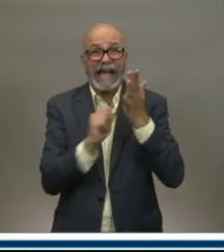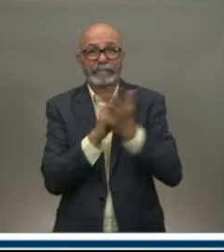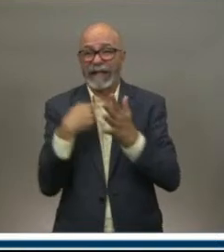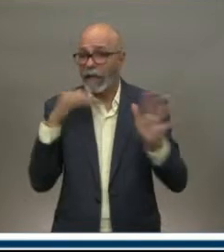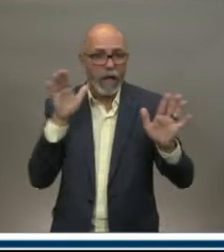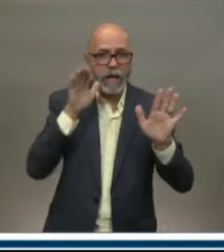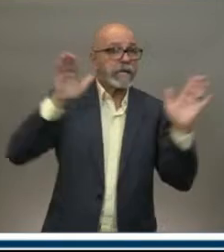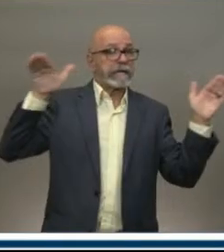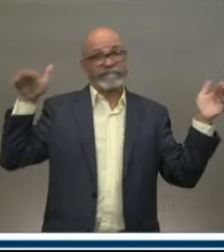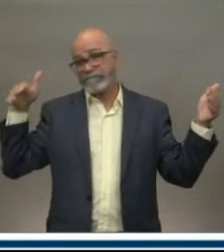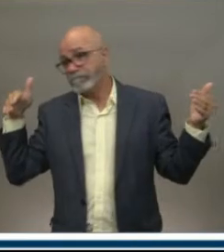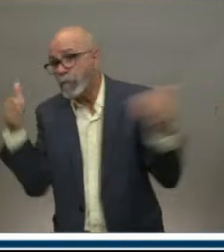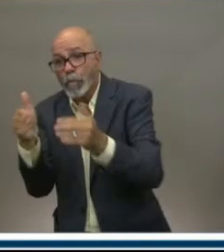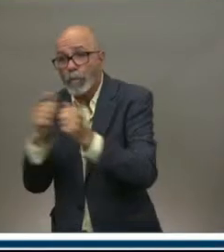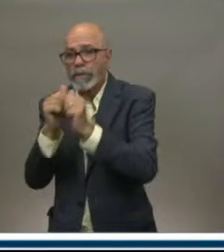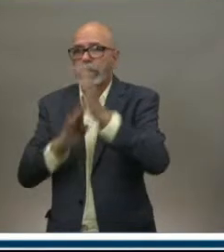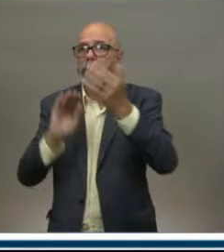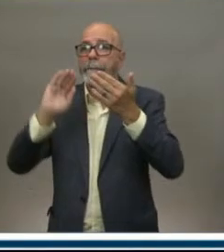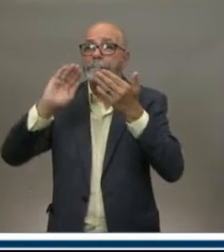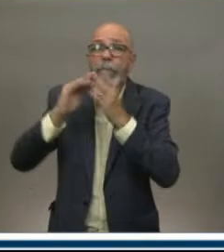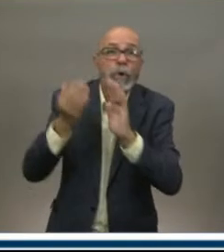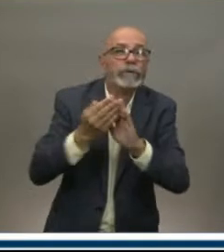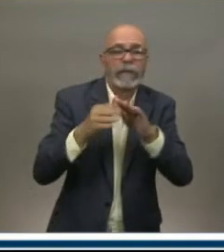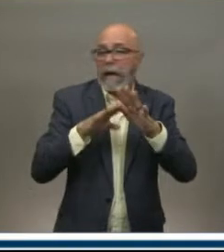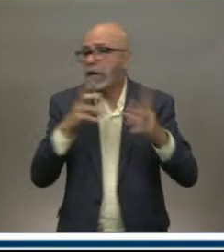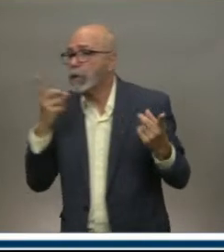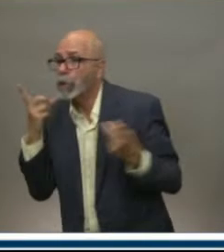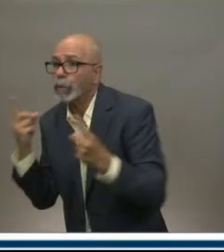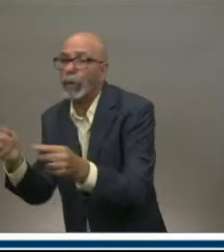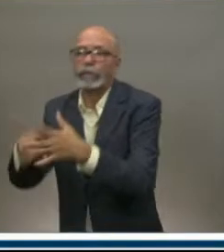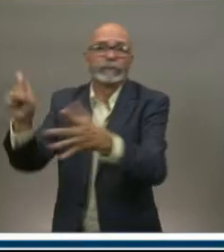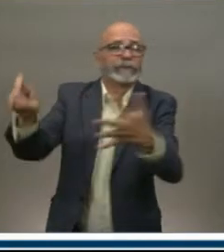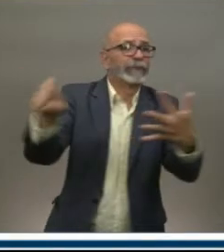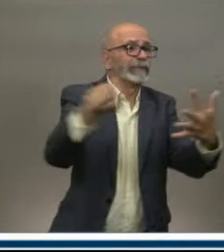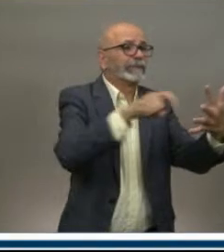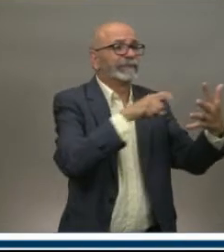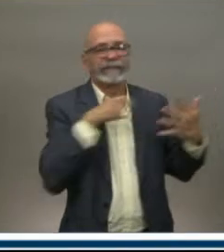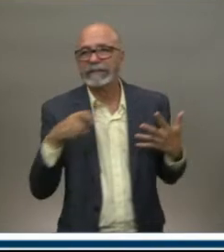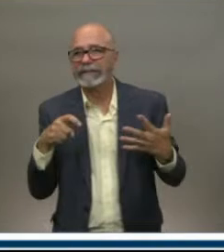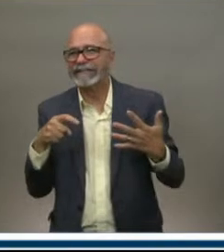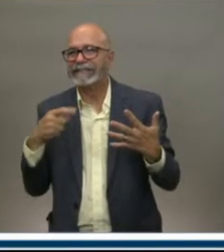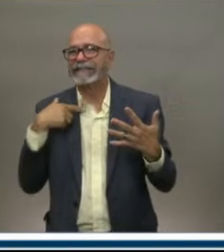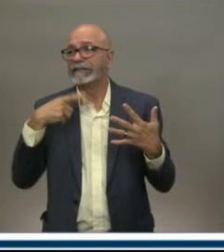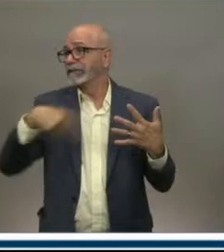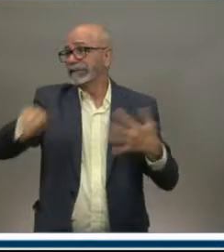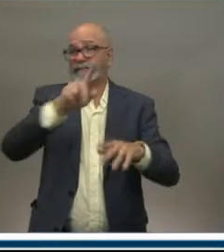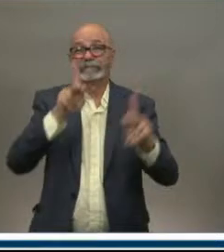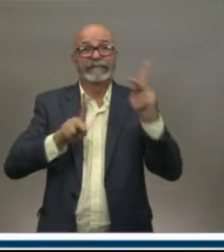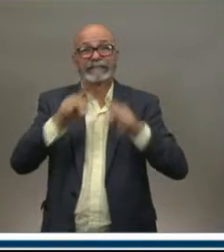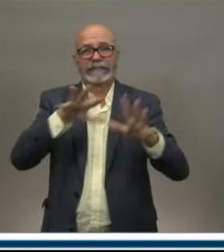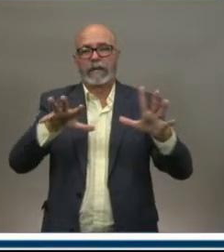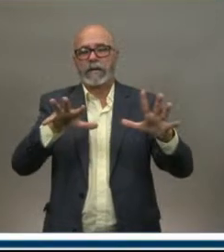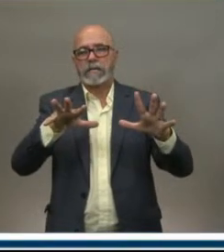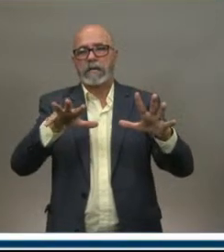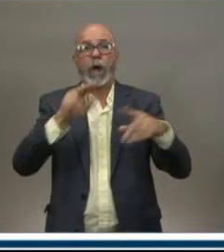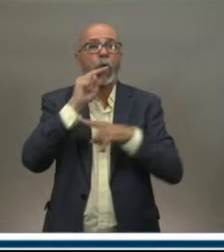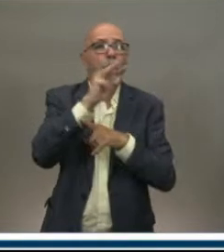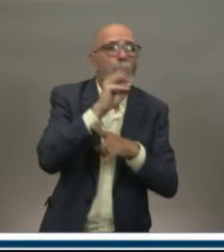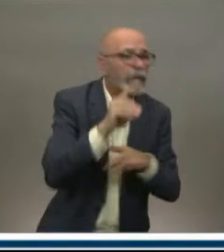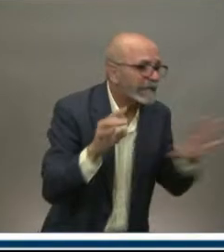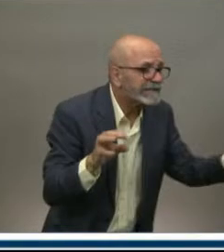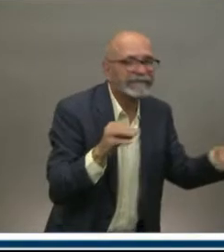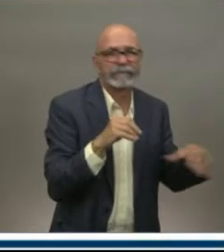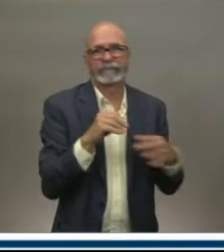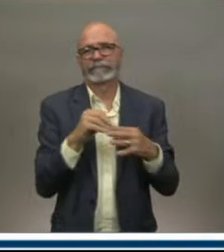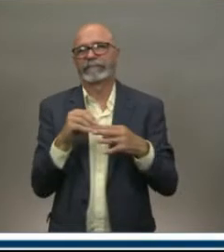and responding to the operational needs, the needs within the facility. And I think that's exactly what a review like